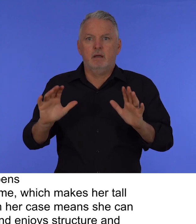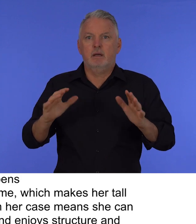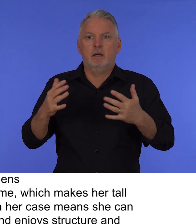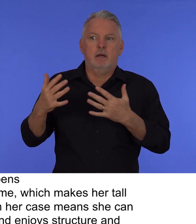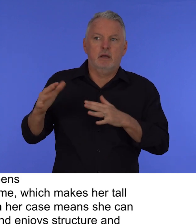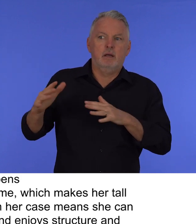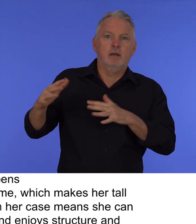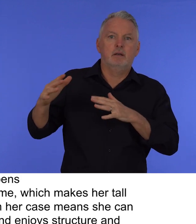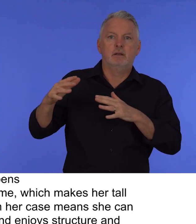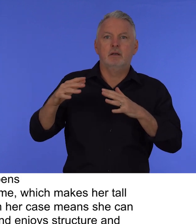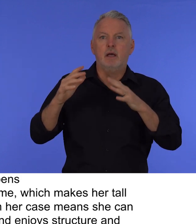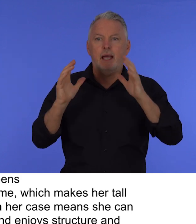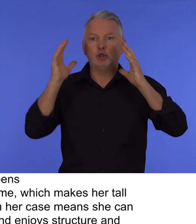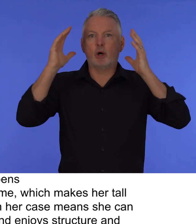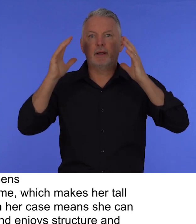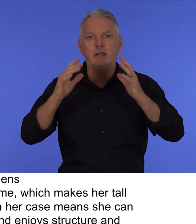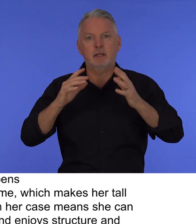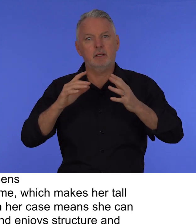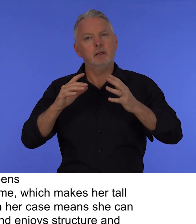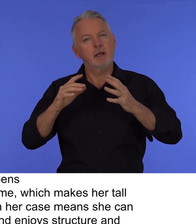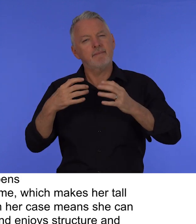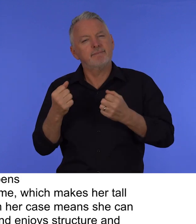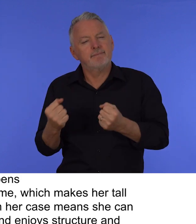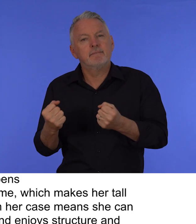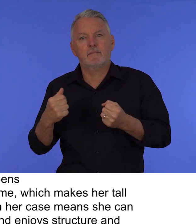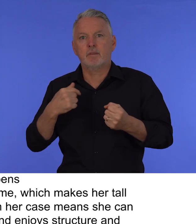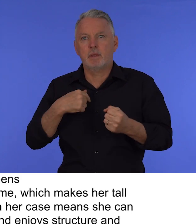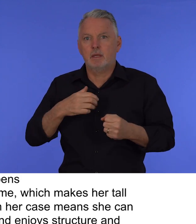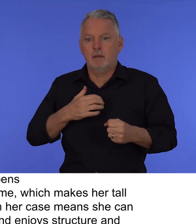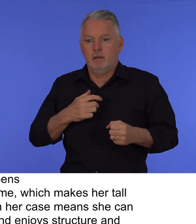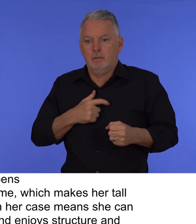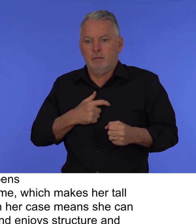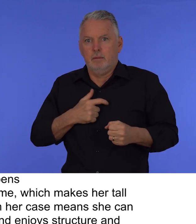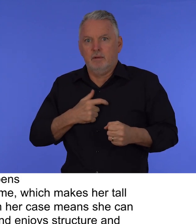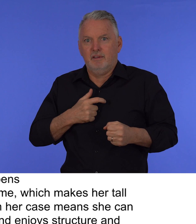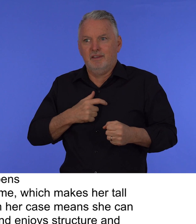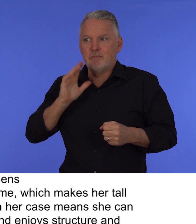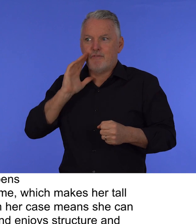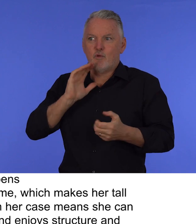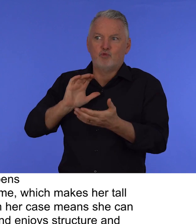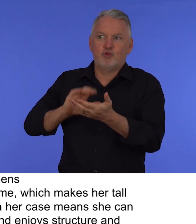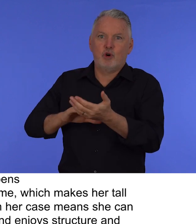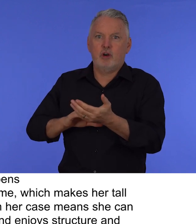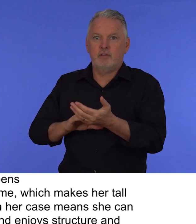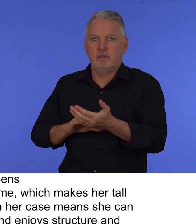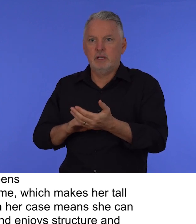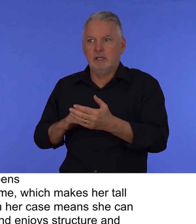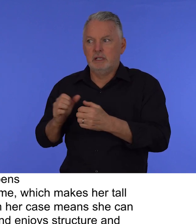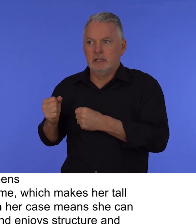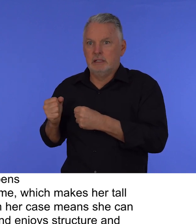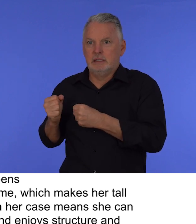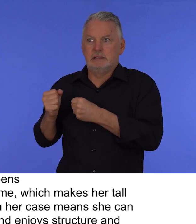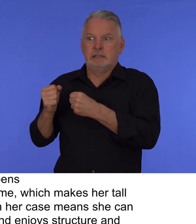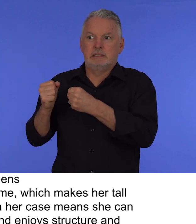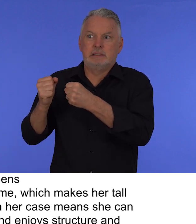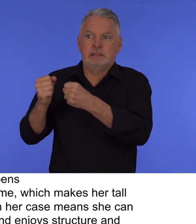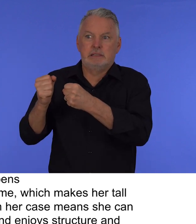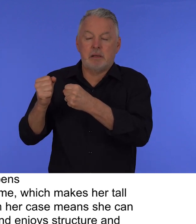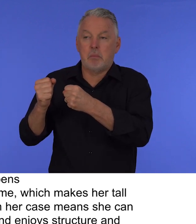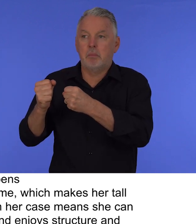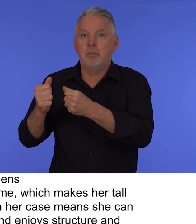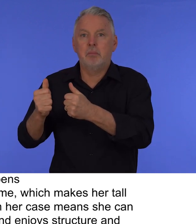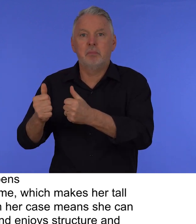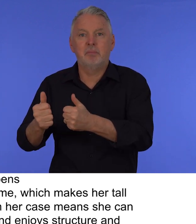with Ari. She not has extreme meltdowns, but she can have some anxiety. So, you know, my heart was